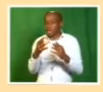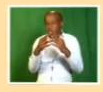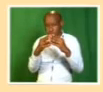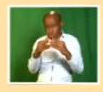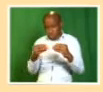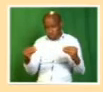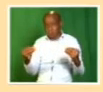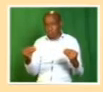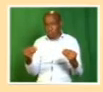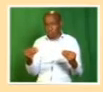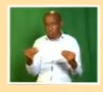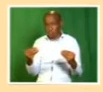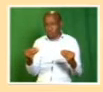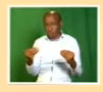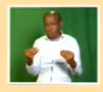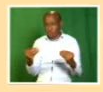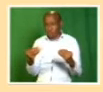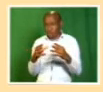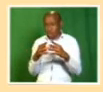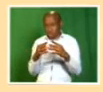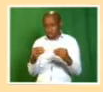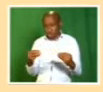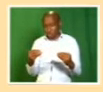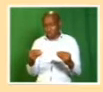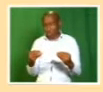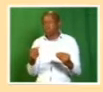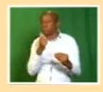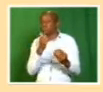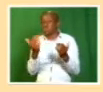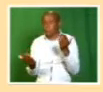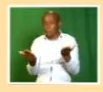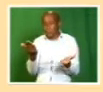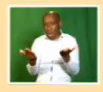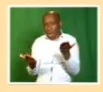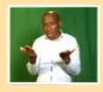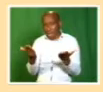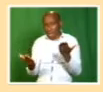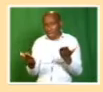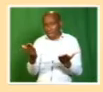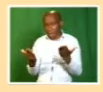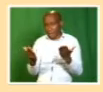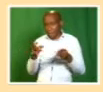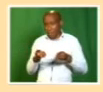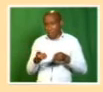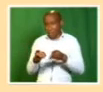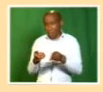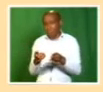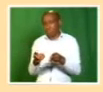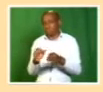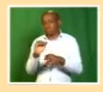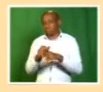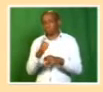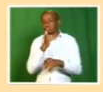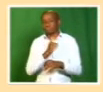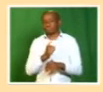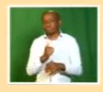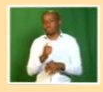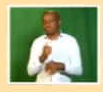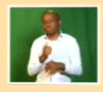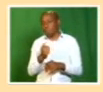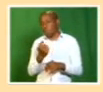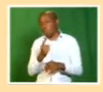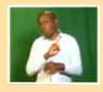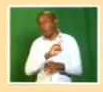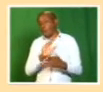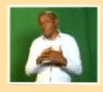this equation. Notice we have just used the balancing method. In this case, we can use it, okay? Because we have